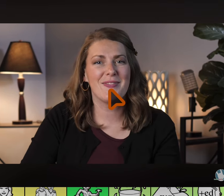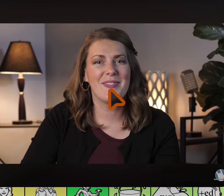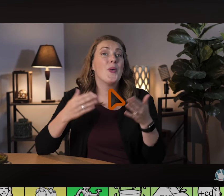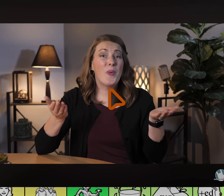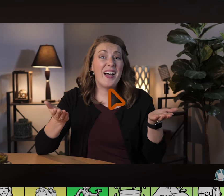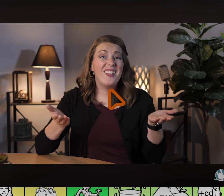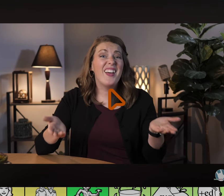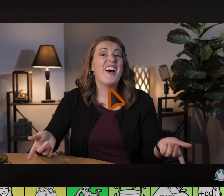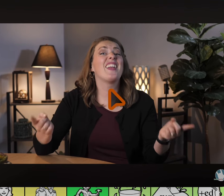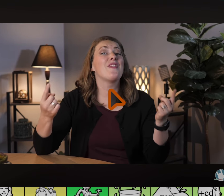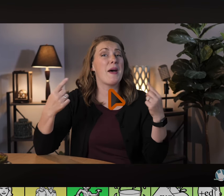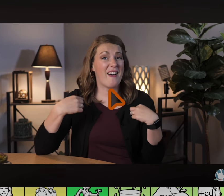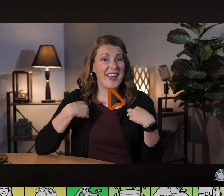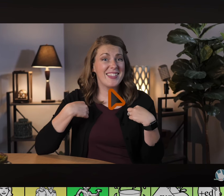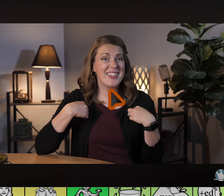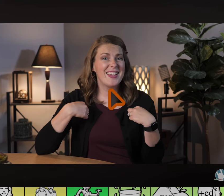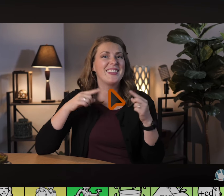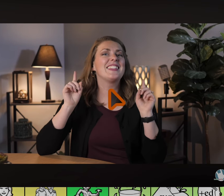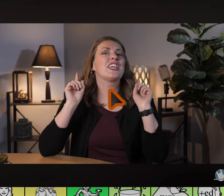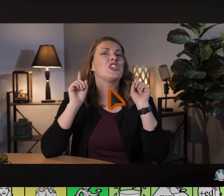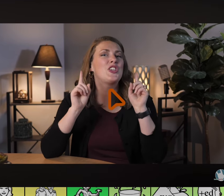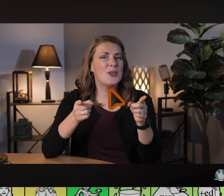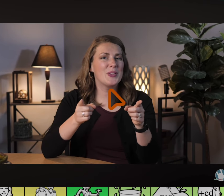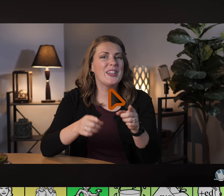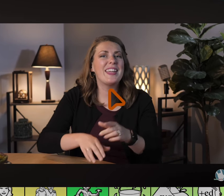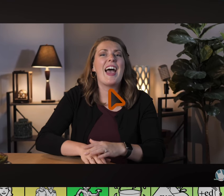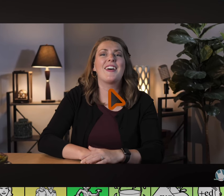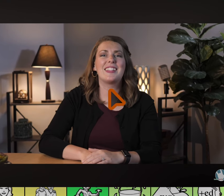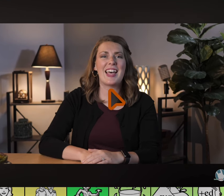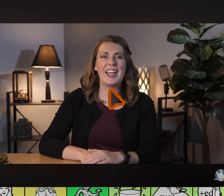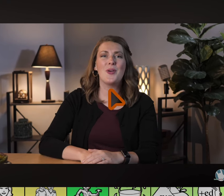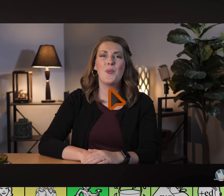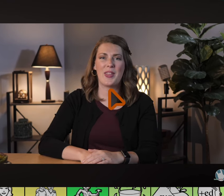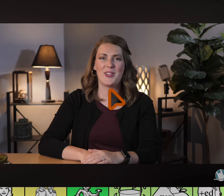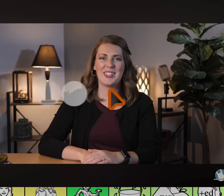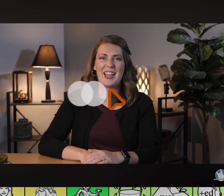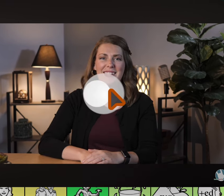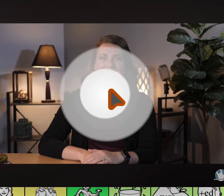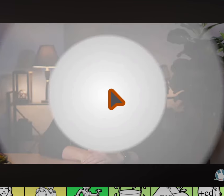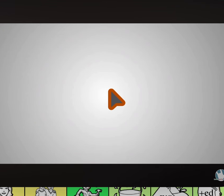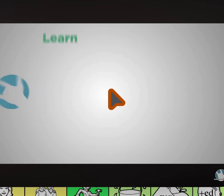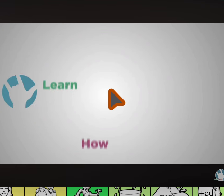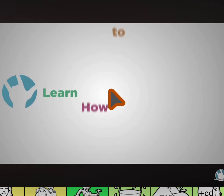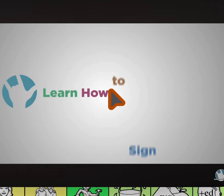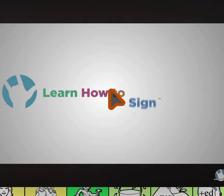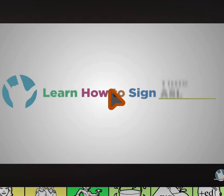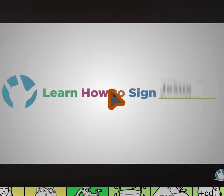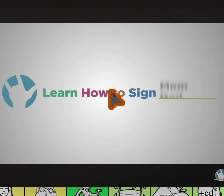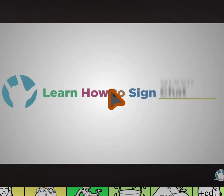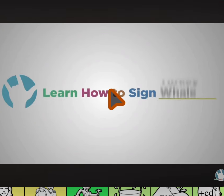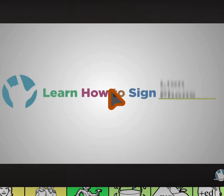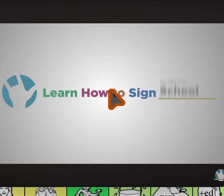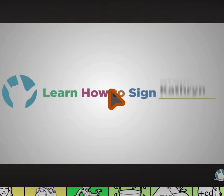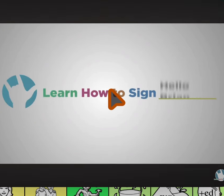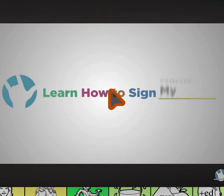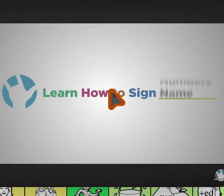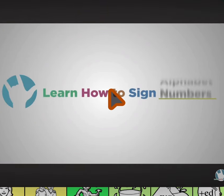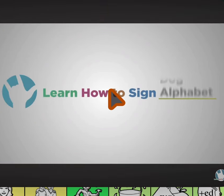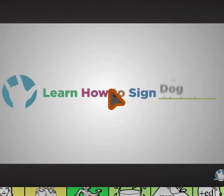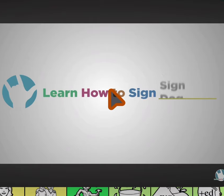for us. Well, enough about us. Let's get you learning how to sign weather signs.